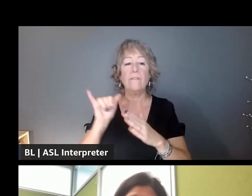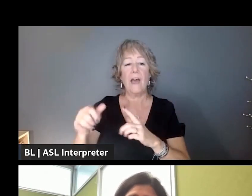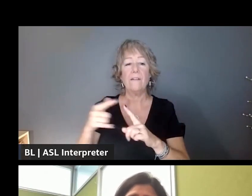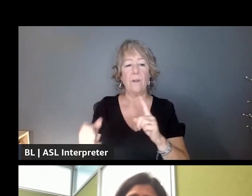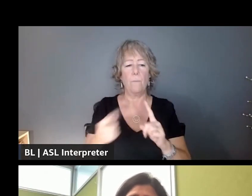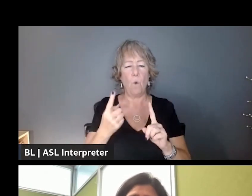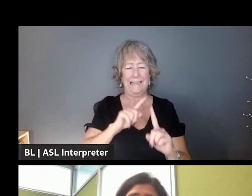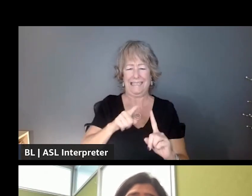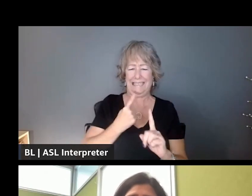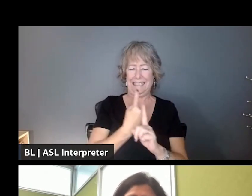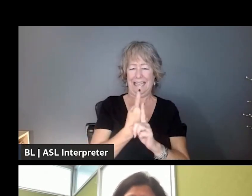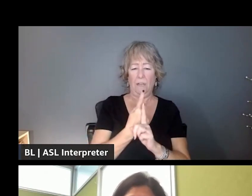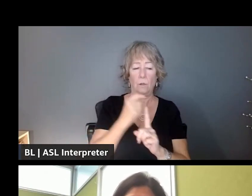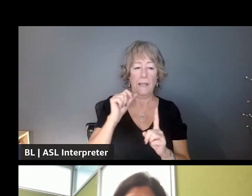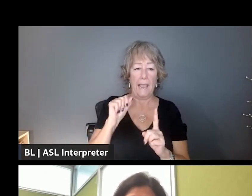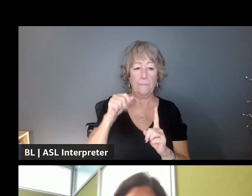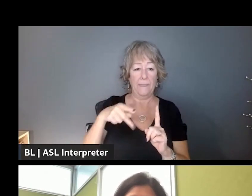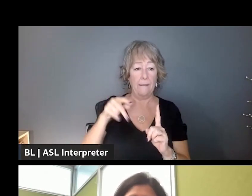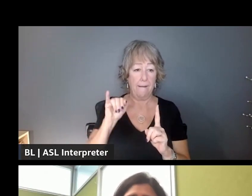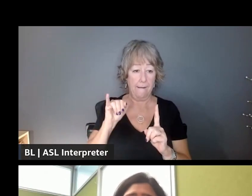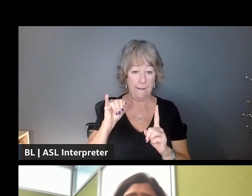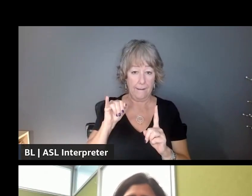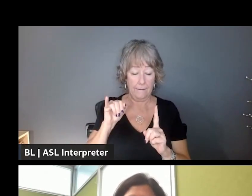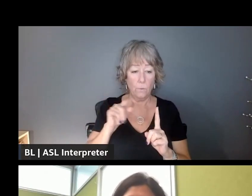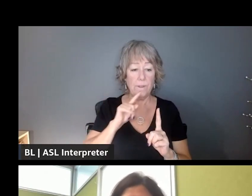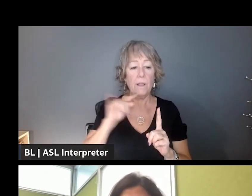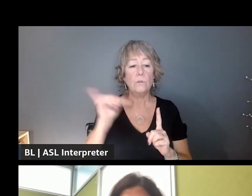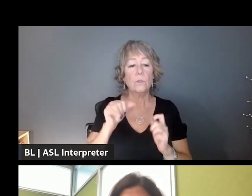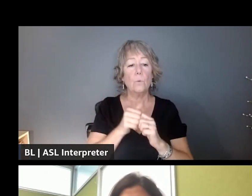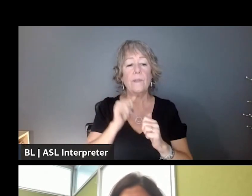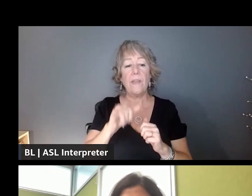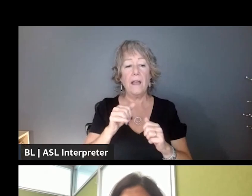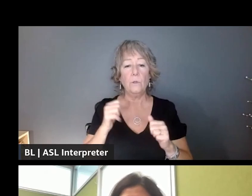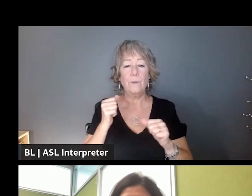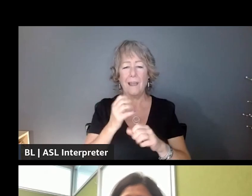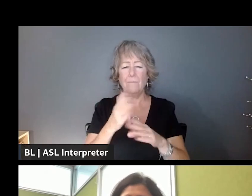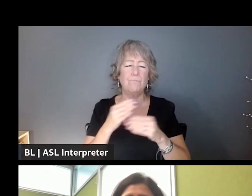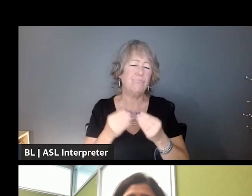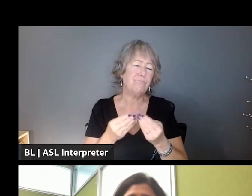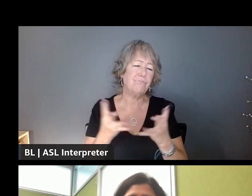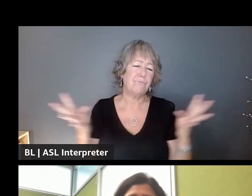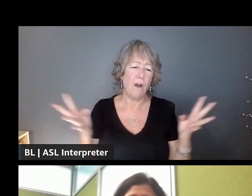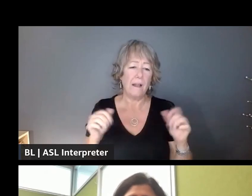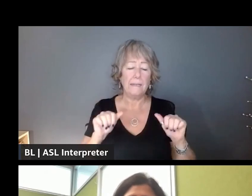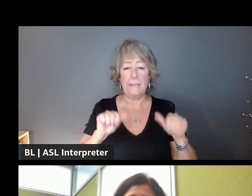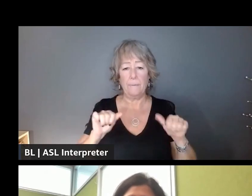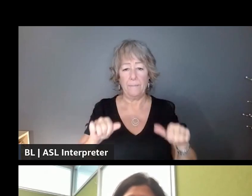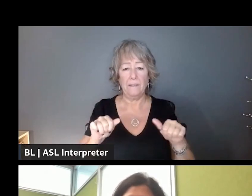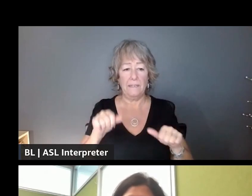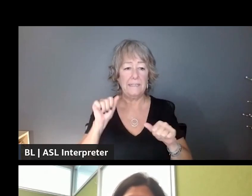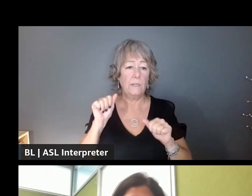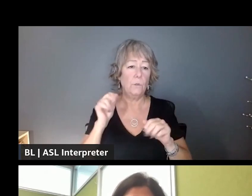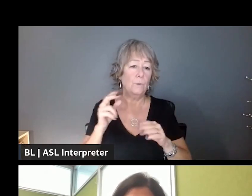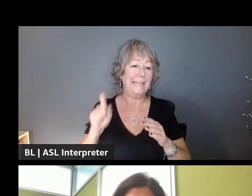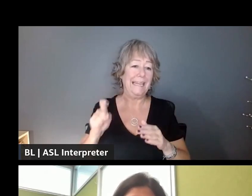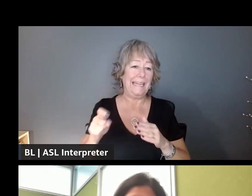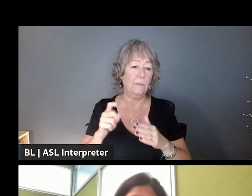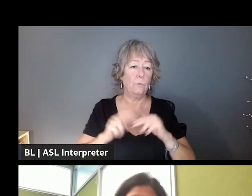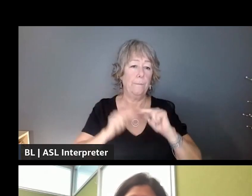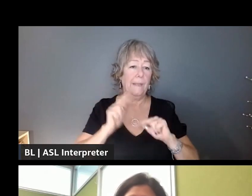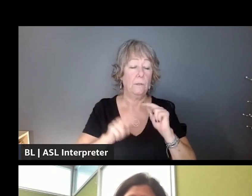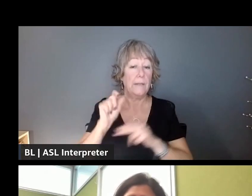API. And along with that, you also get these broad set of capabilities that you need to build generative AI